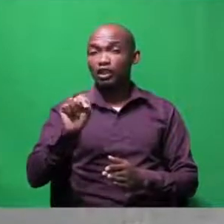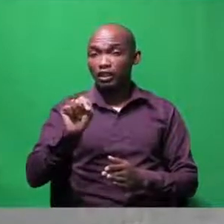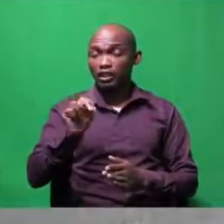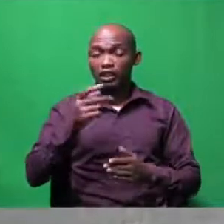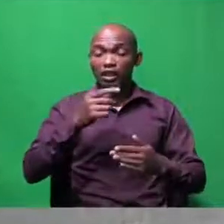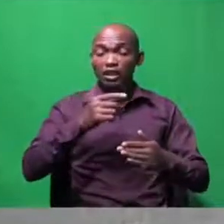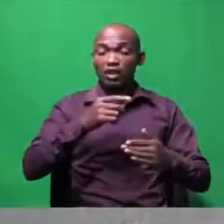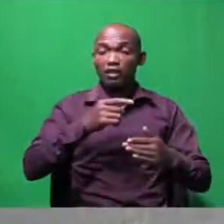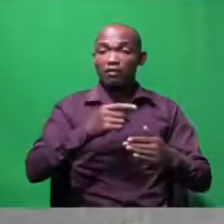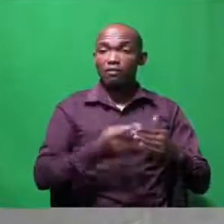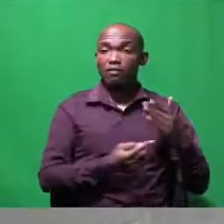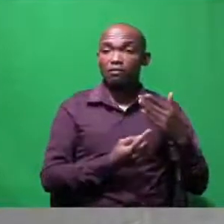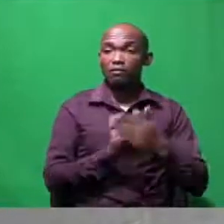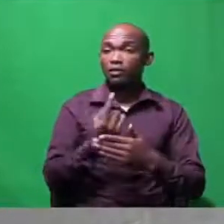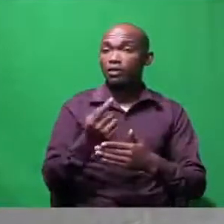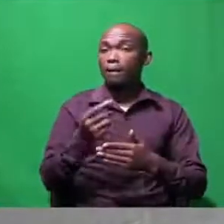molten